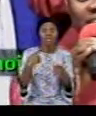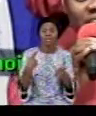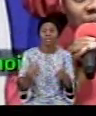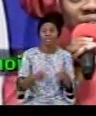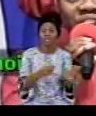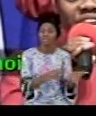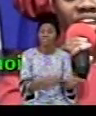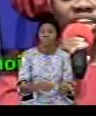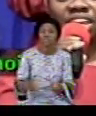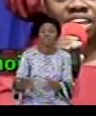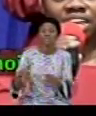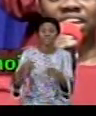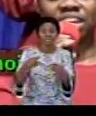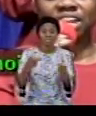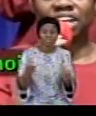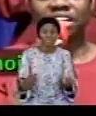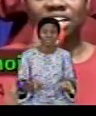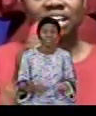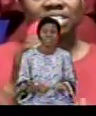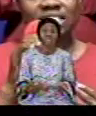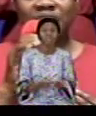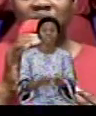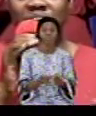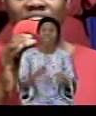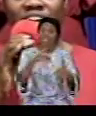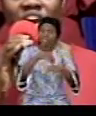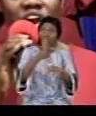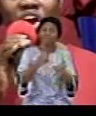already feel amazing